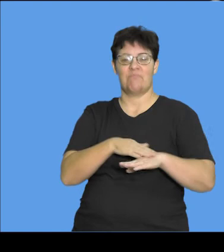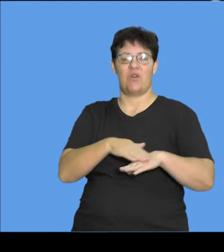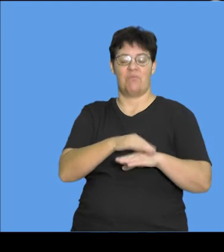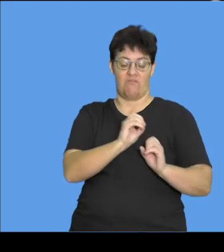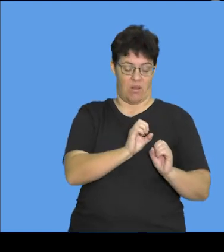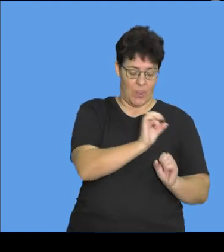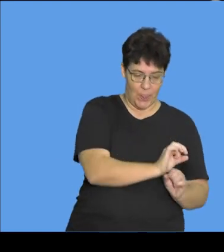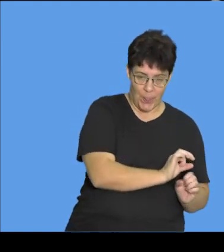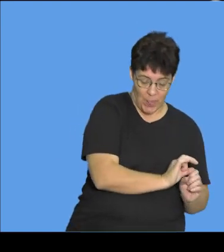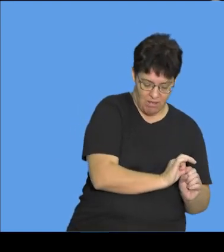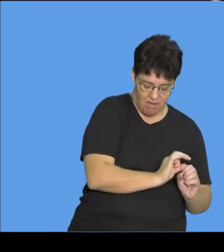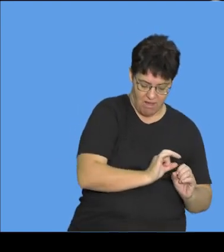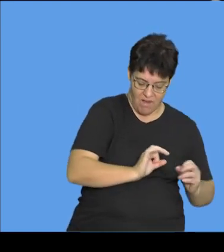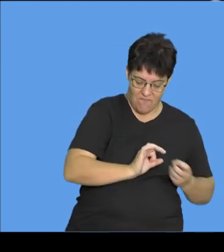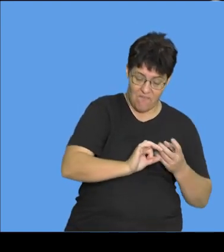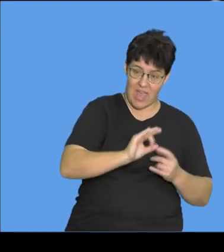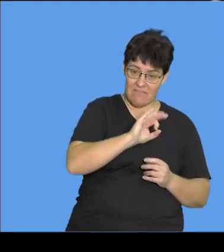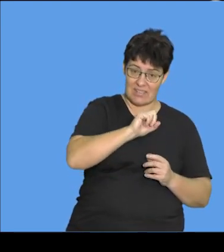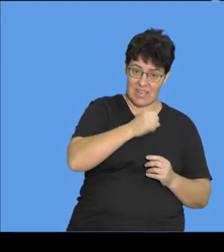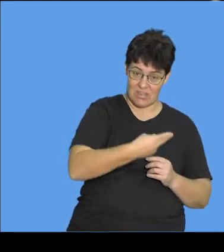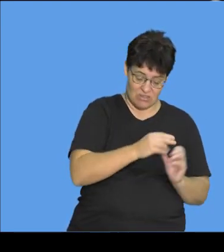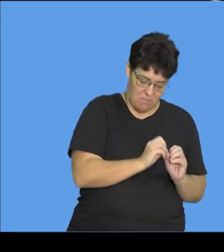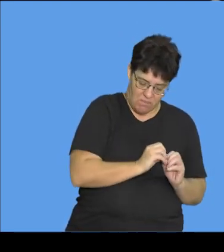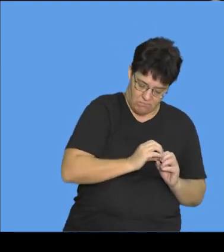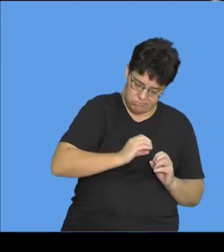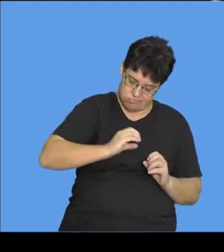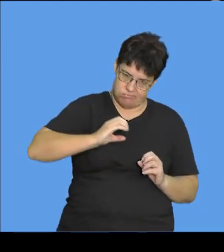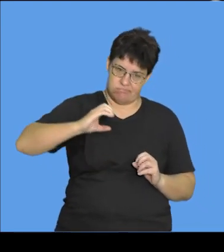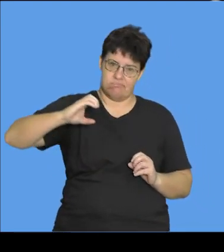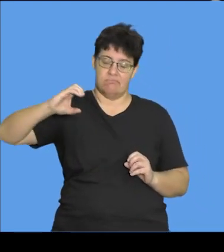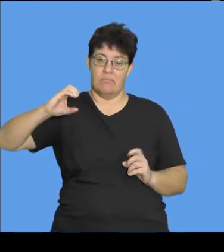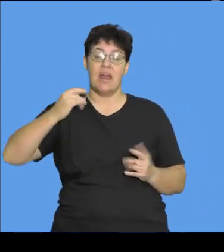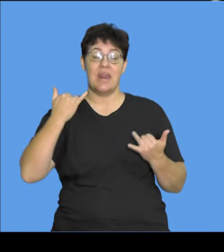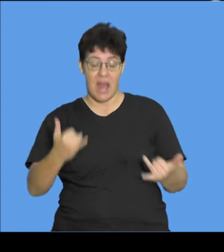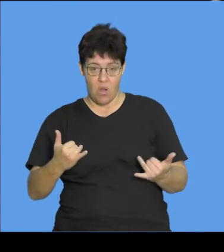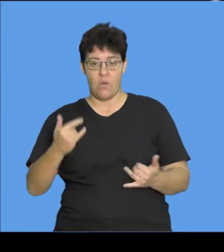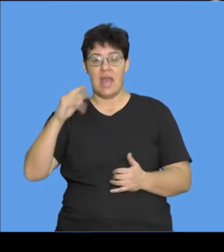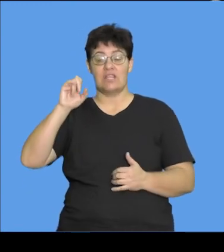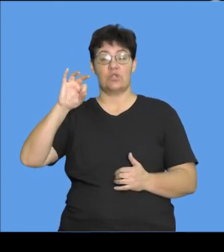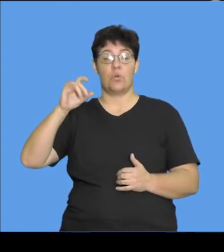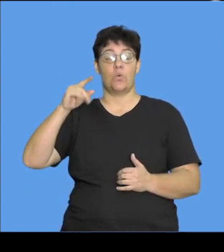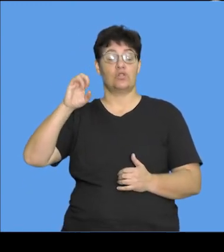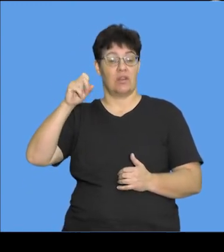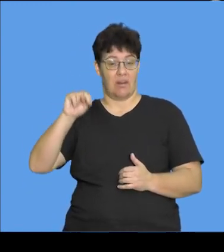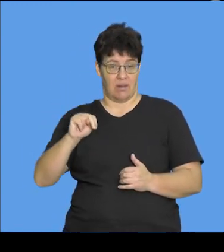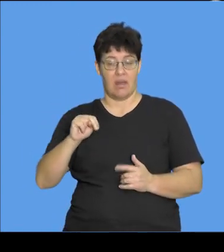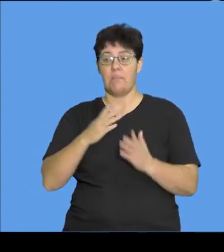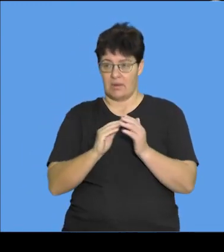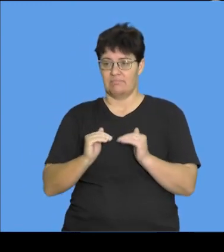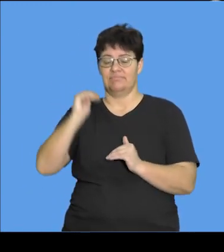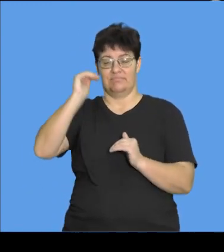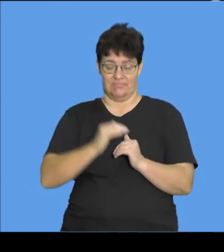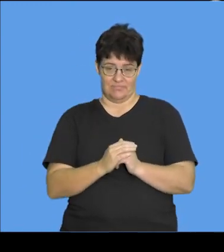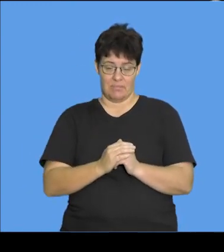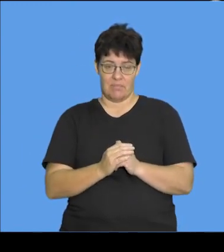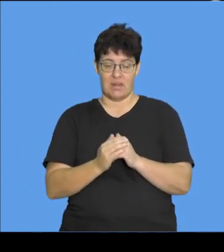as that primary follicle develops, we see the level of estrogen increasing. And that's the relationship between